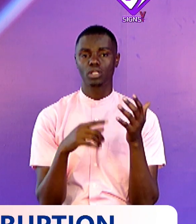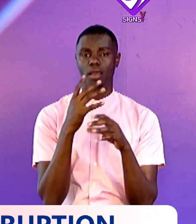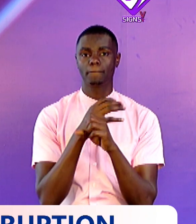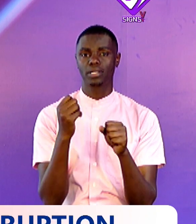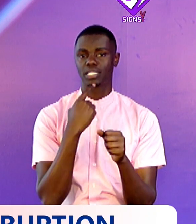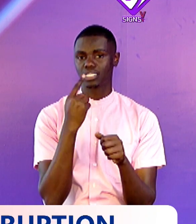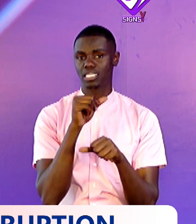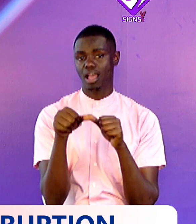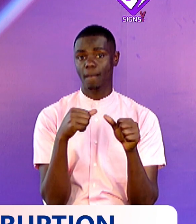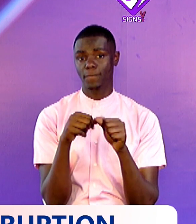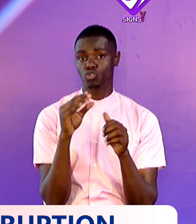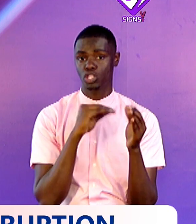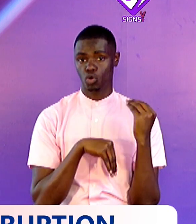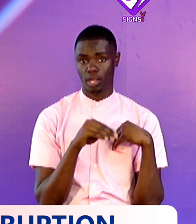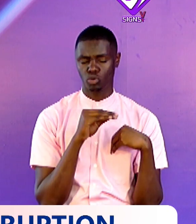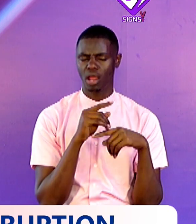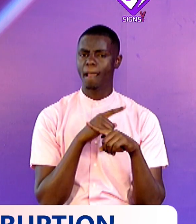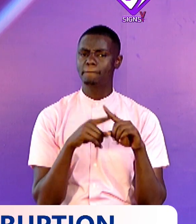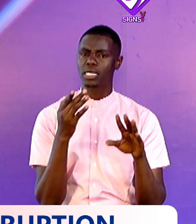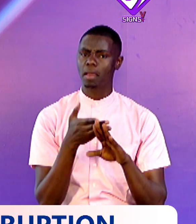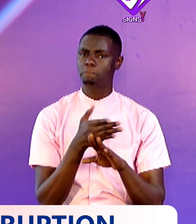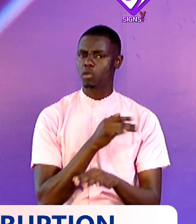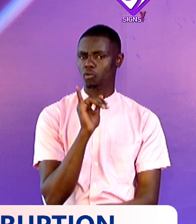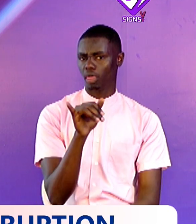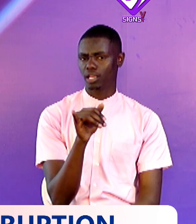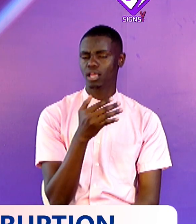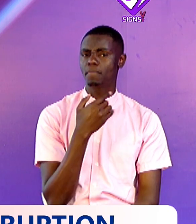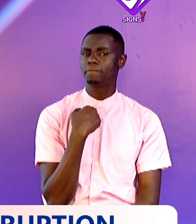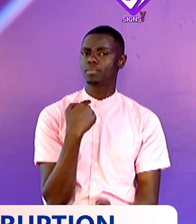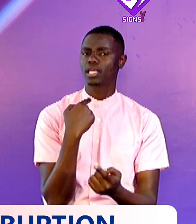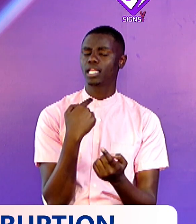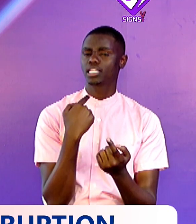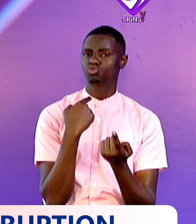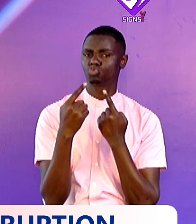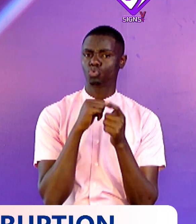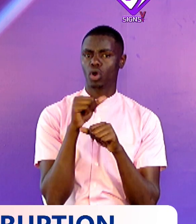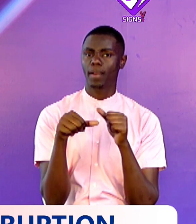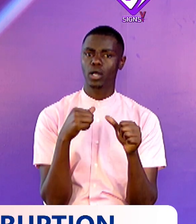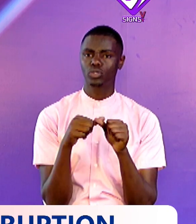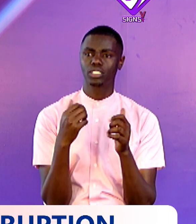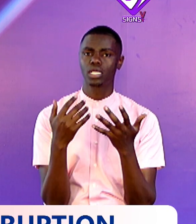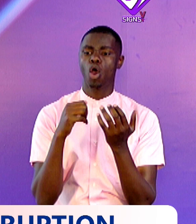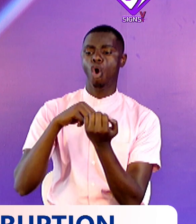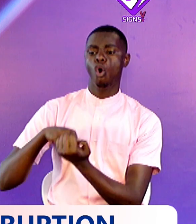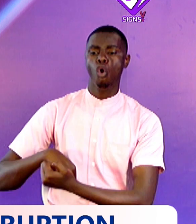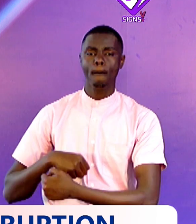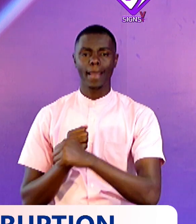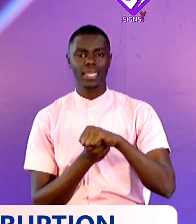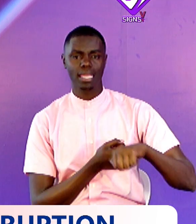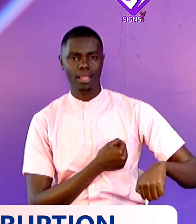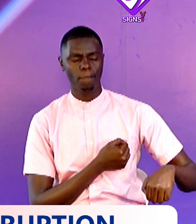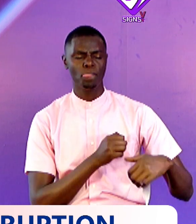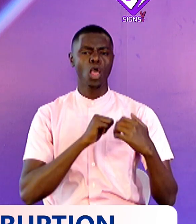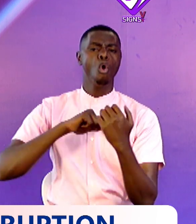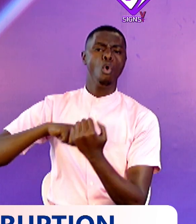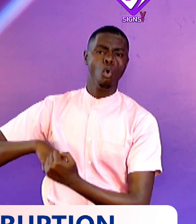of corruption. You remember that? But before we go in there, let us talk about Homa Bay. Homa Bay seems to